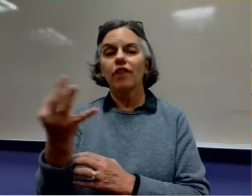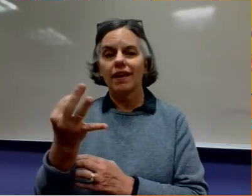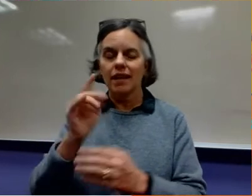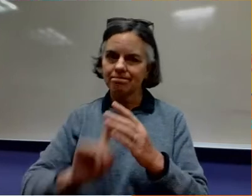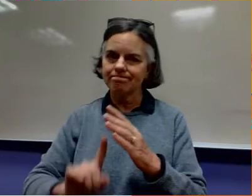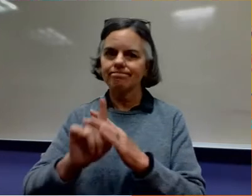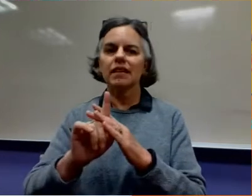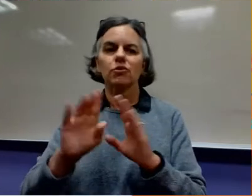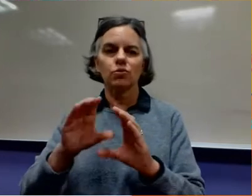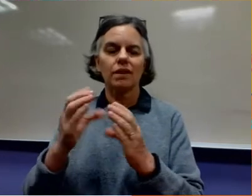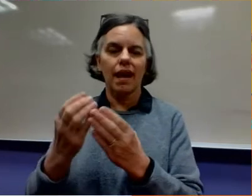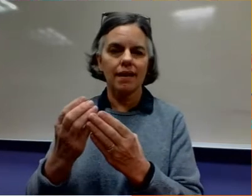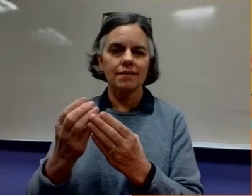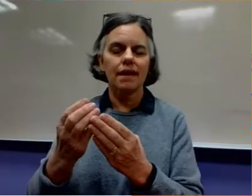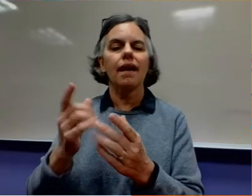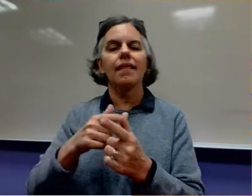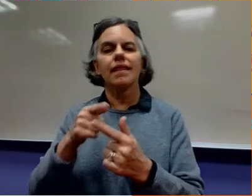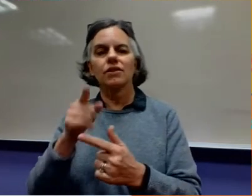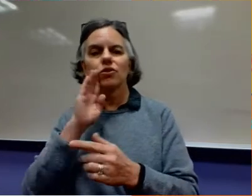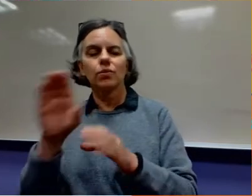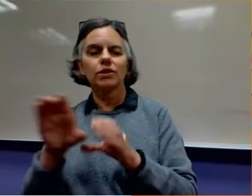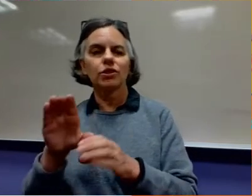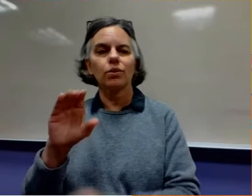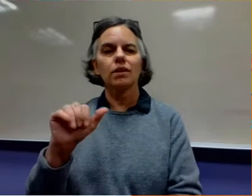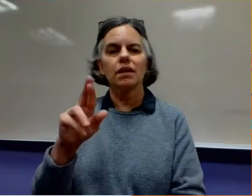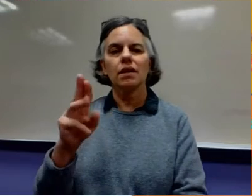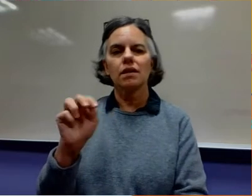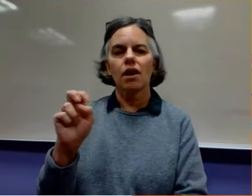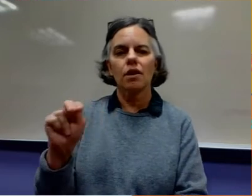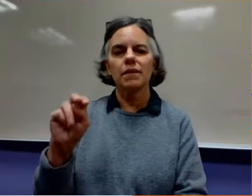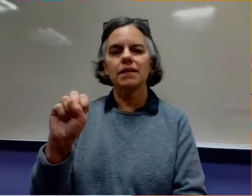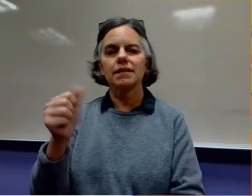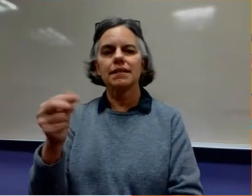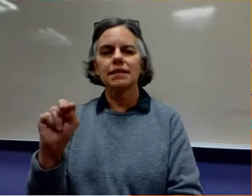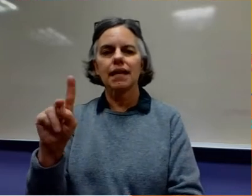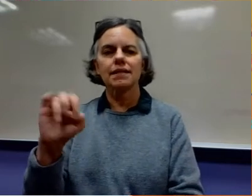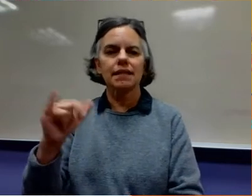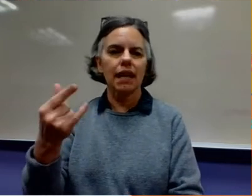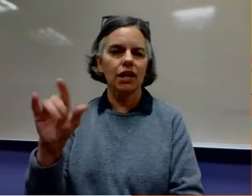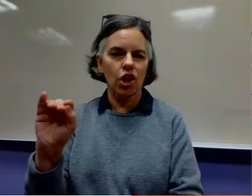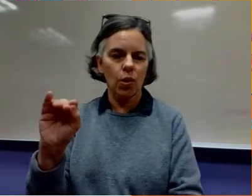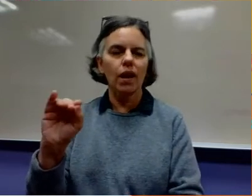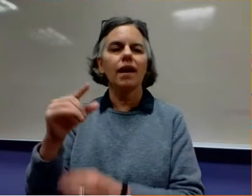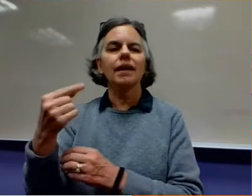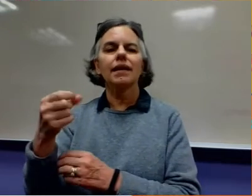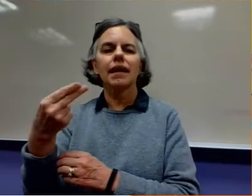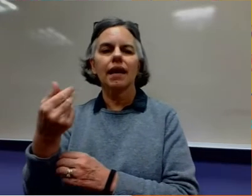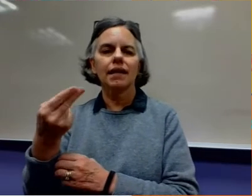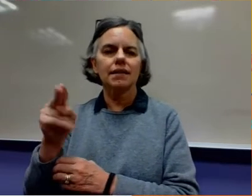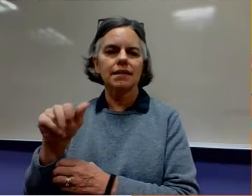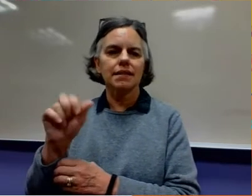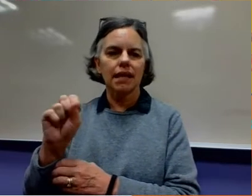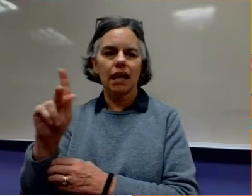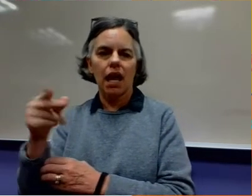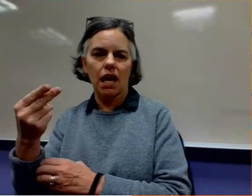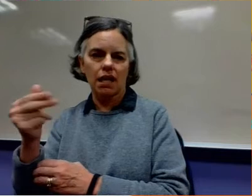come to class and then you'll complete the Carmen Sandiego Genghis Khan assignment. I'll show that to you. Monday,